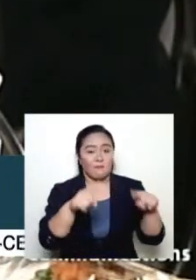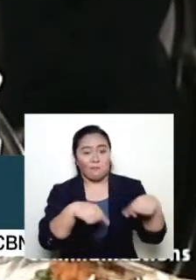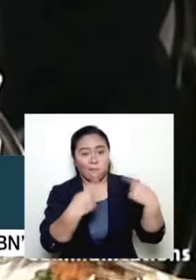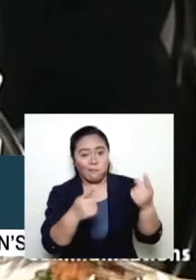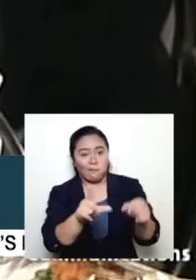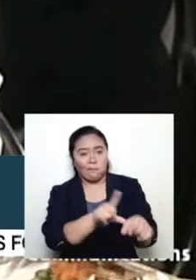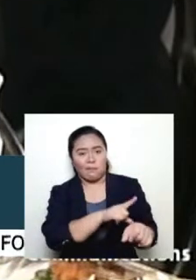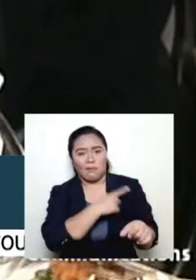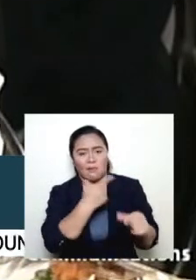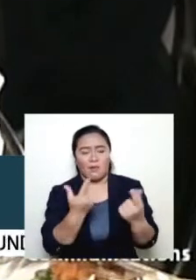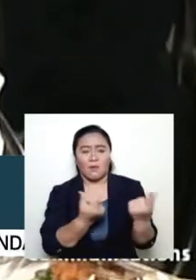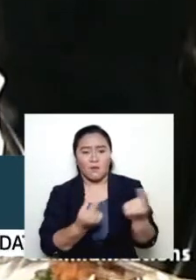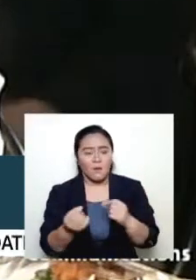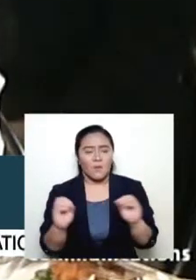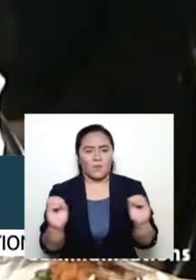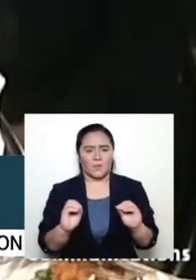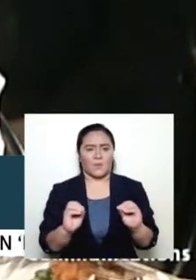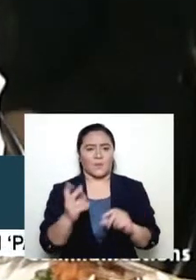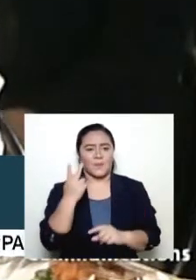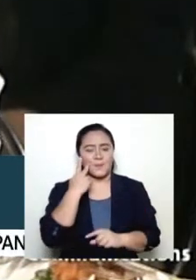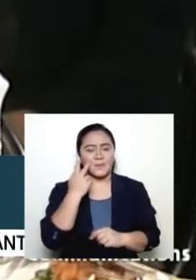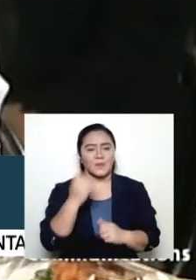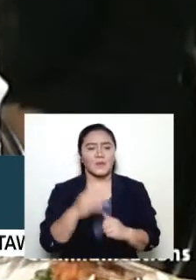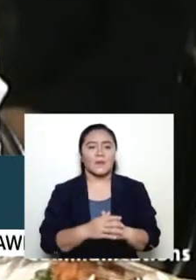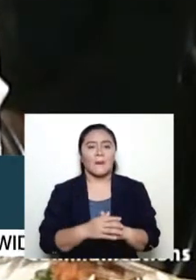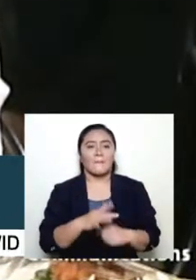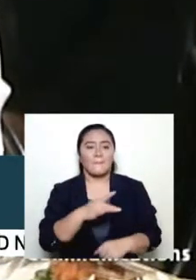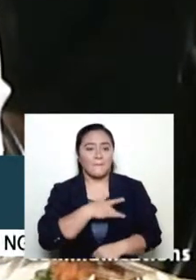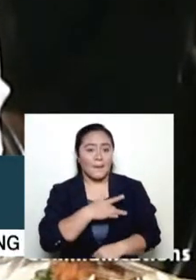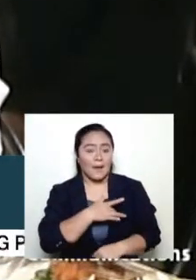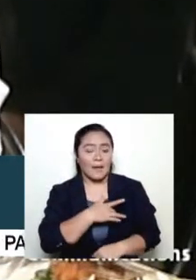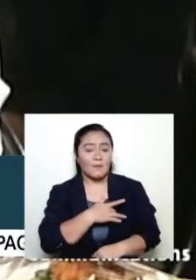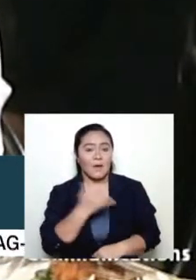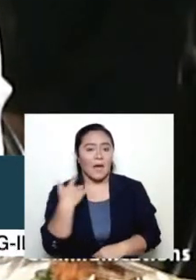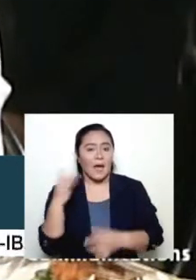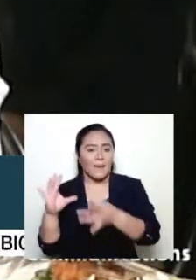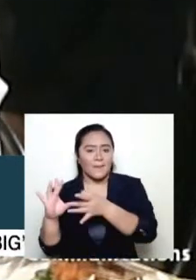However, there may be some lingering effects.